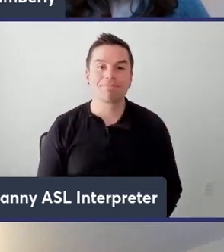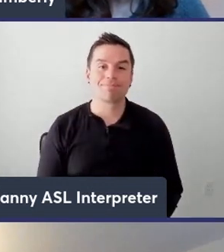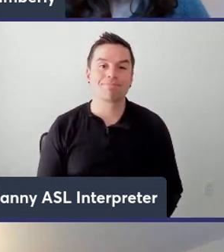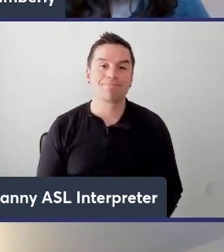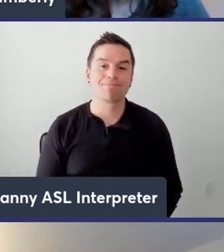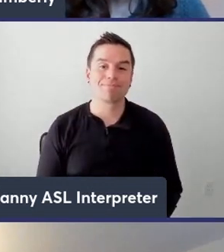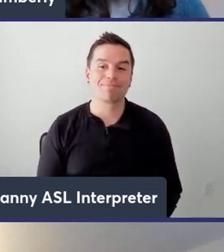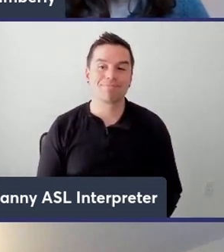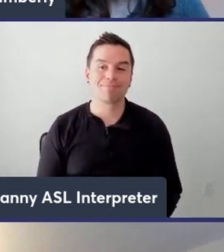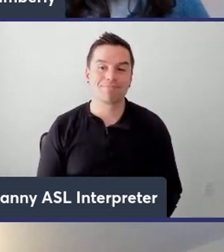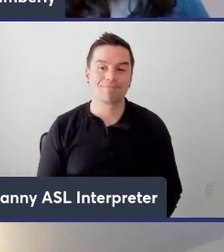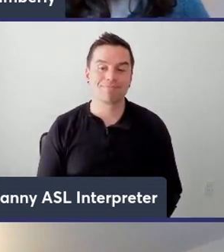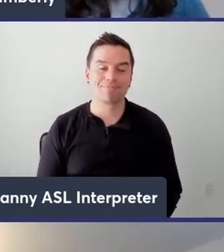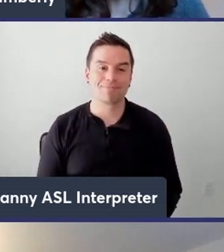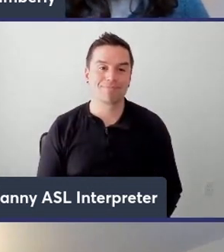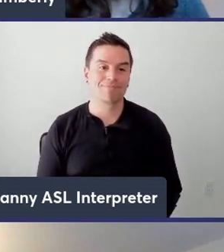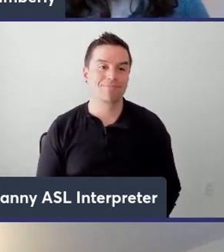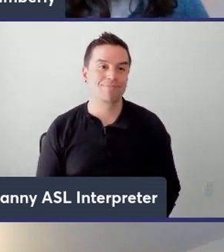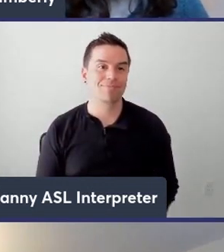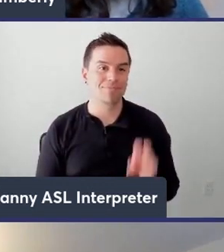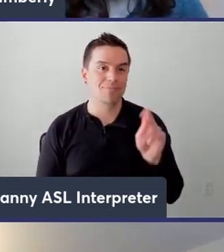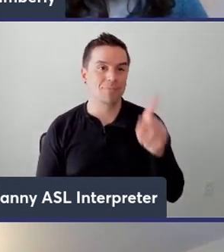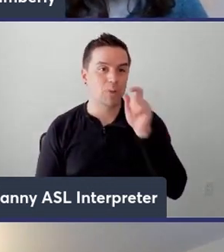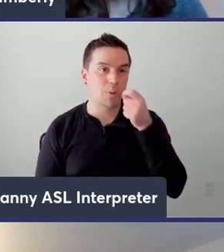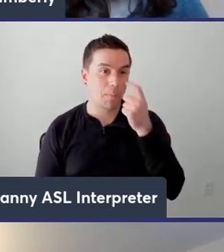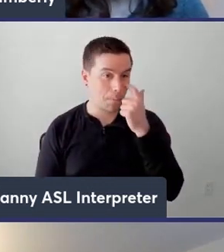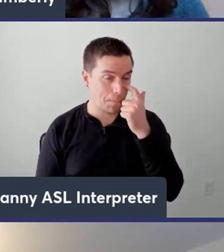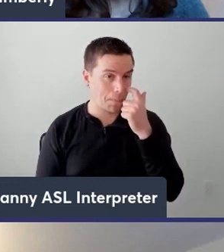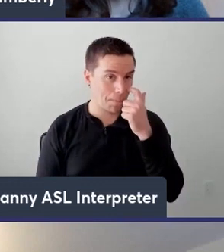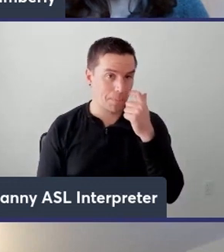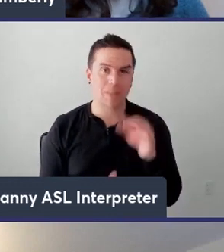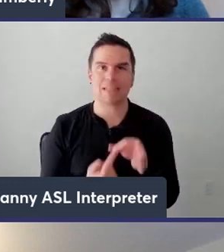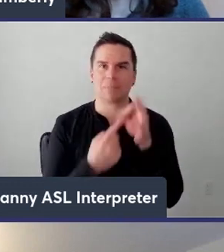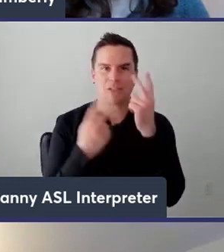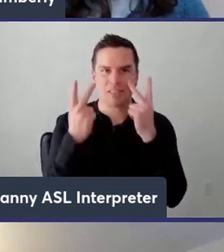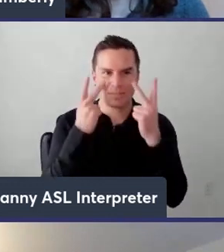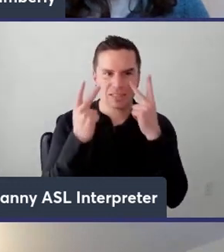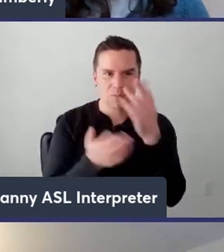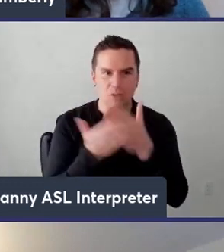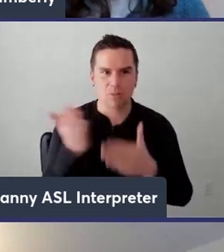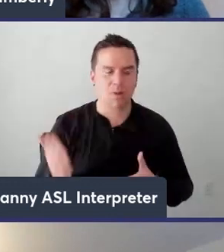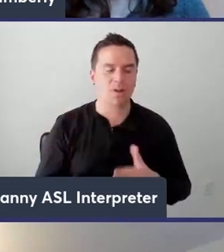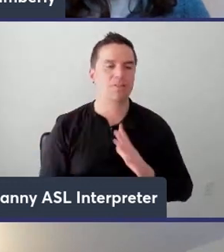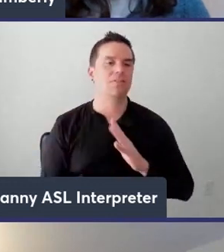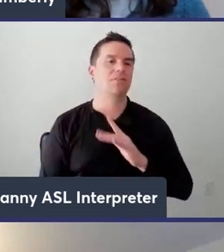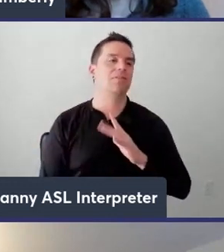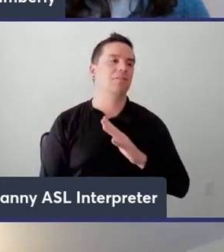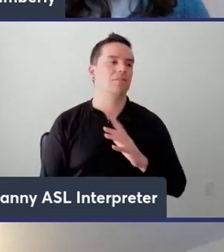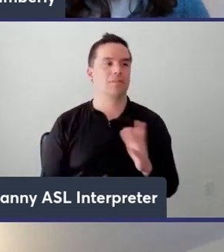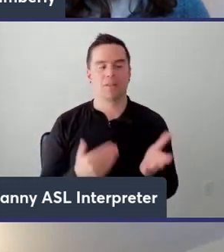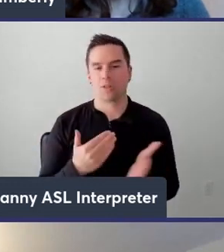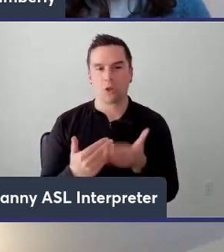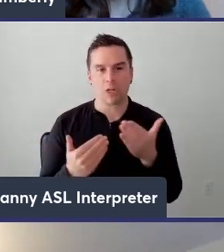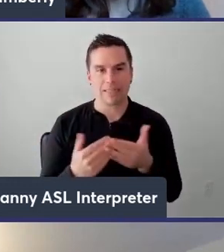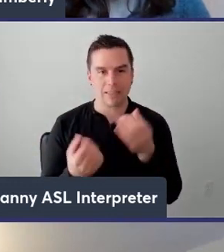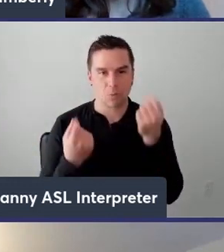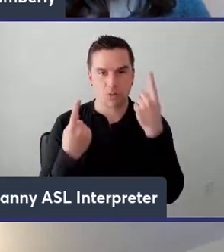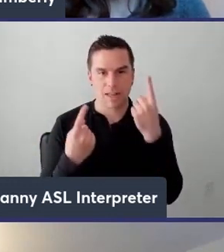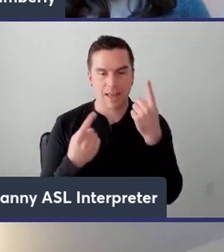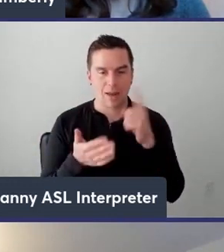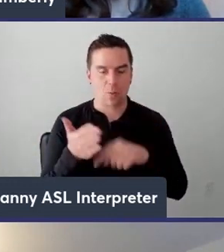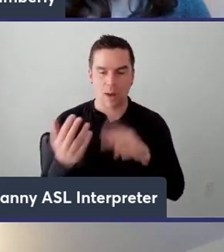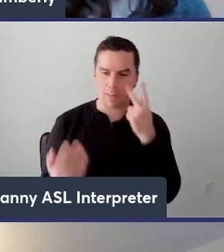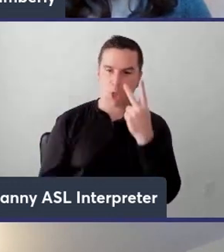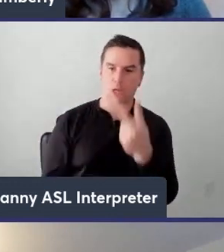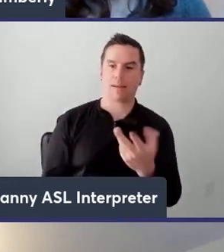Yeah. Very cool. Yes. Yeah. Especially the visualizations, those are easy to understand. Even if you